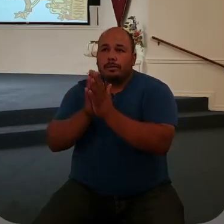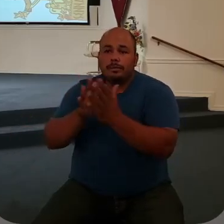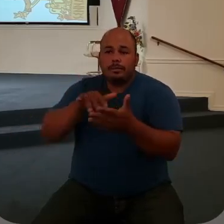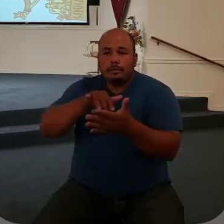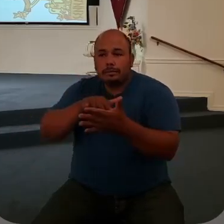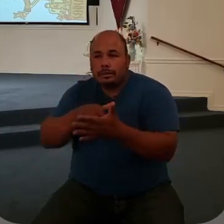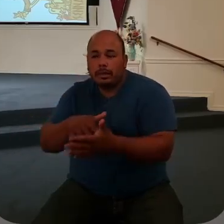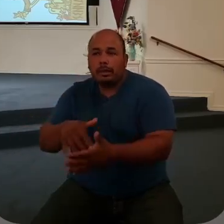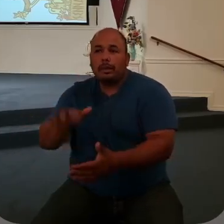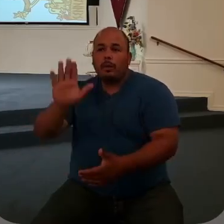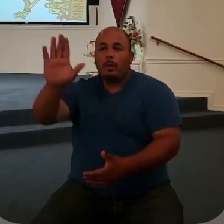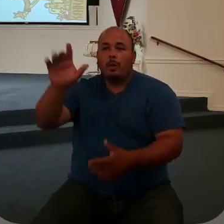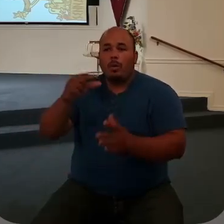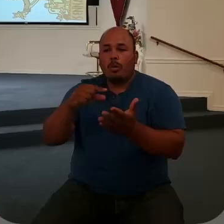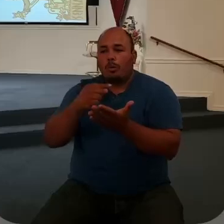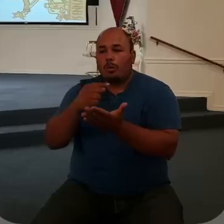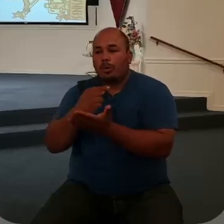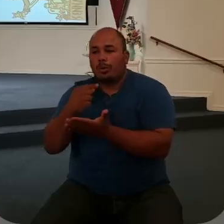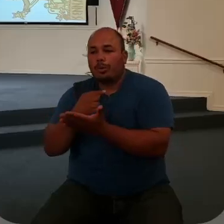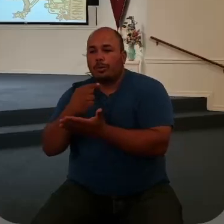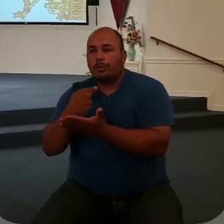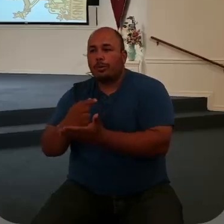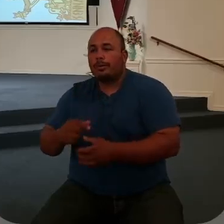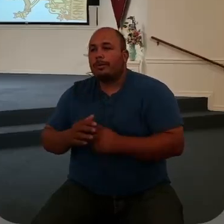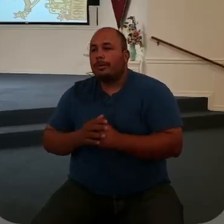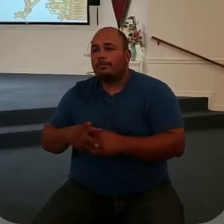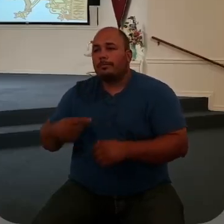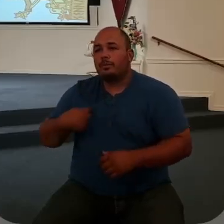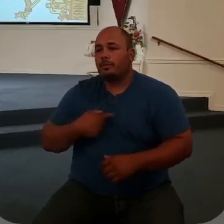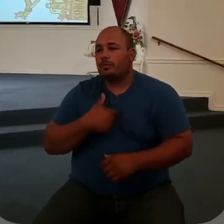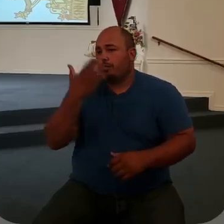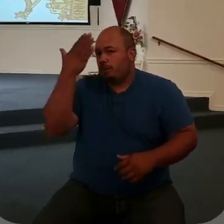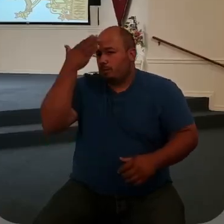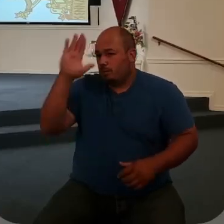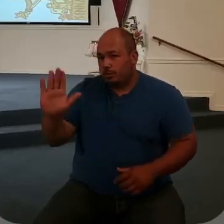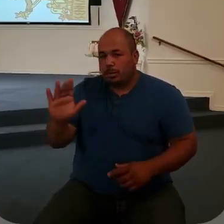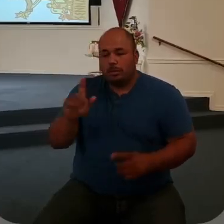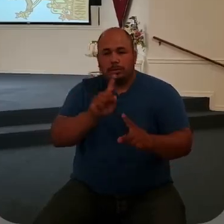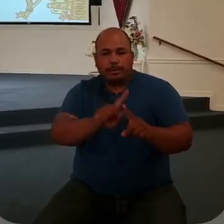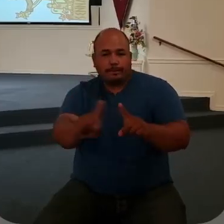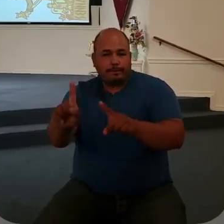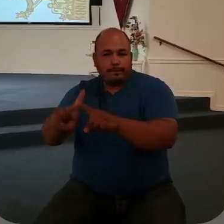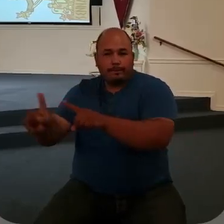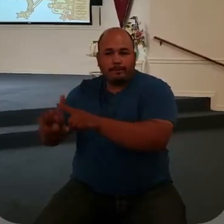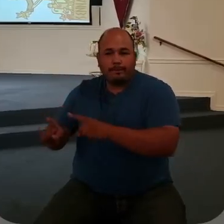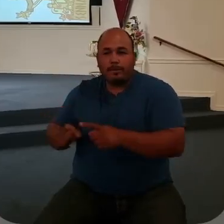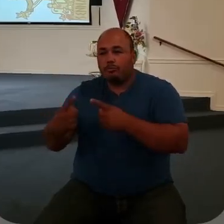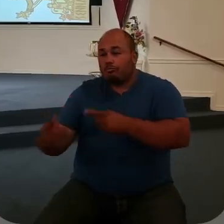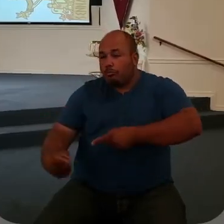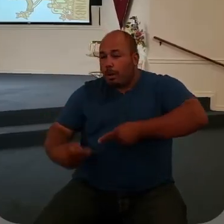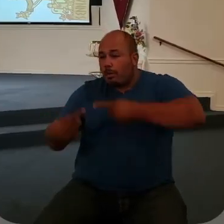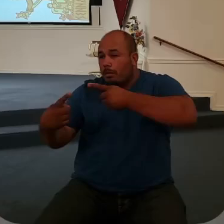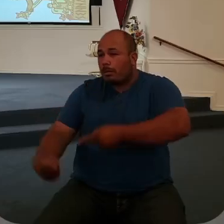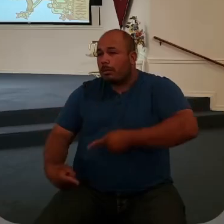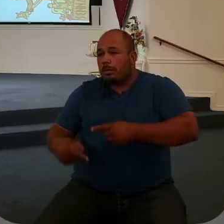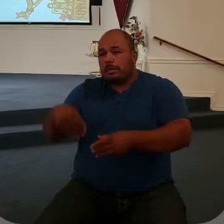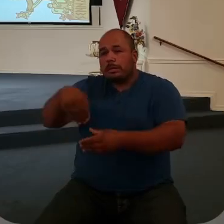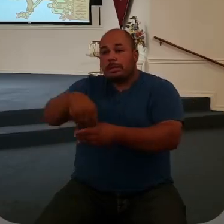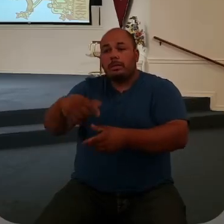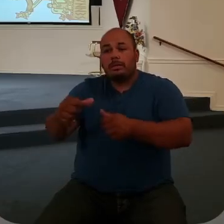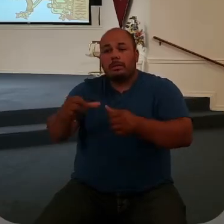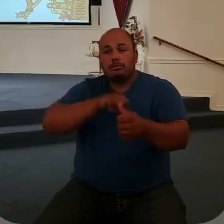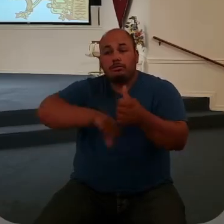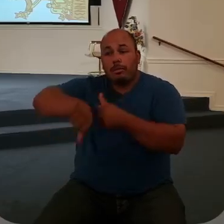Lord, we don't know the struggles that each other are going through today. We don't know what difficulties might be in each other's lives. Sometimes we know a little